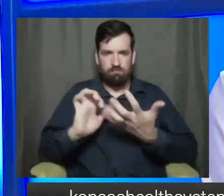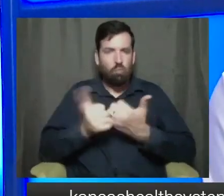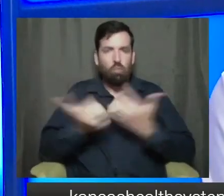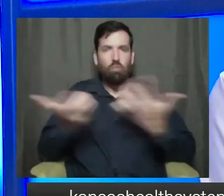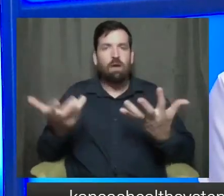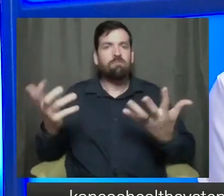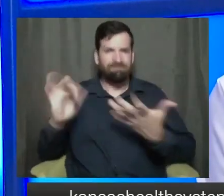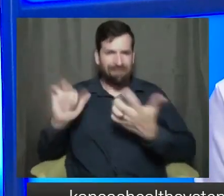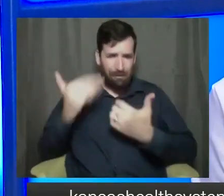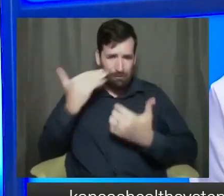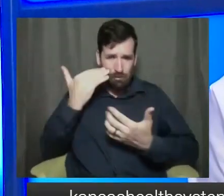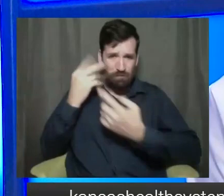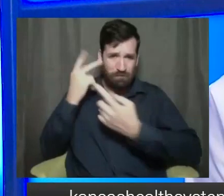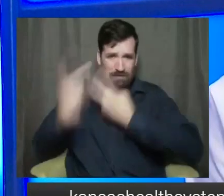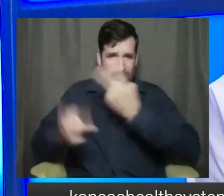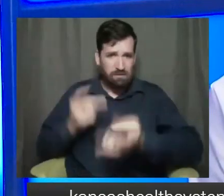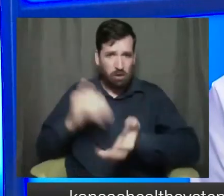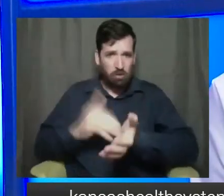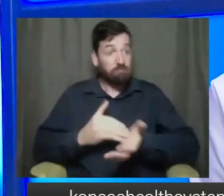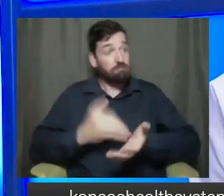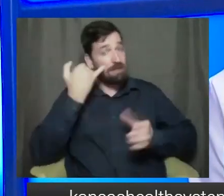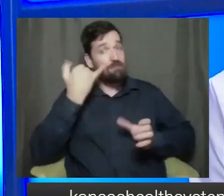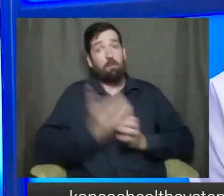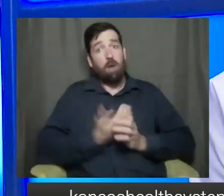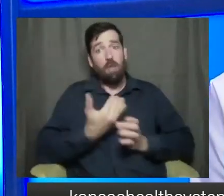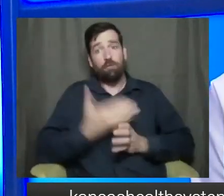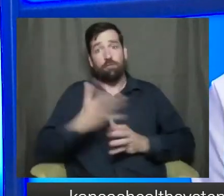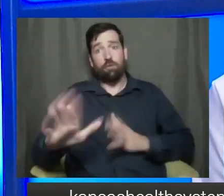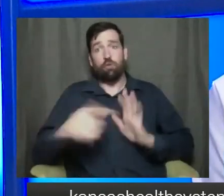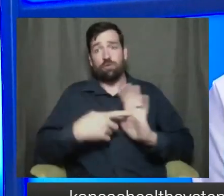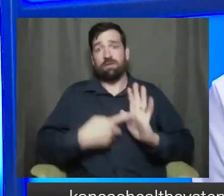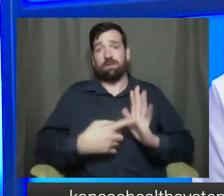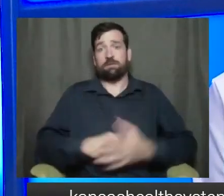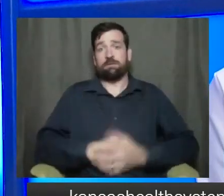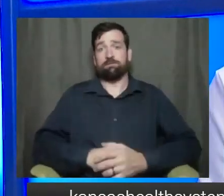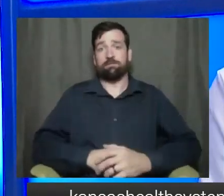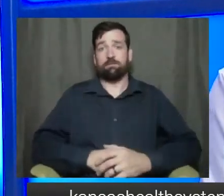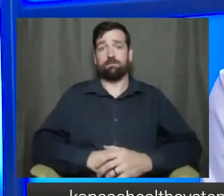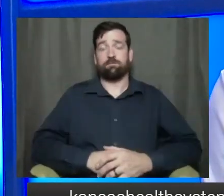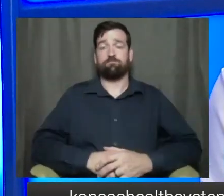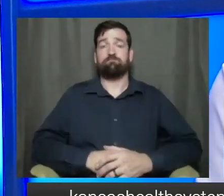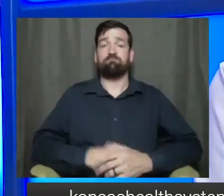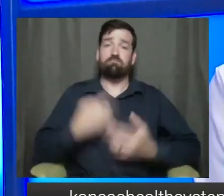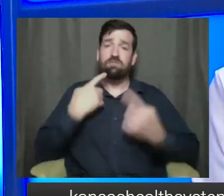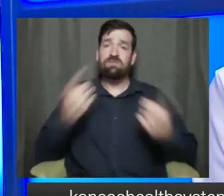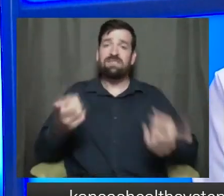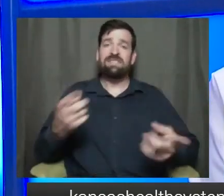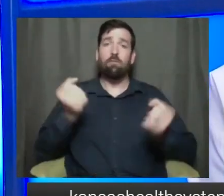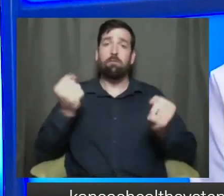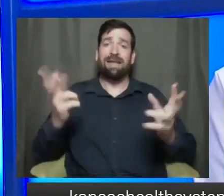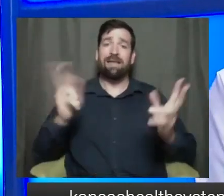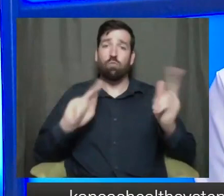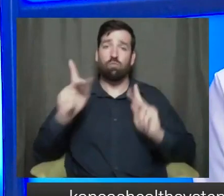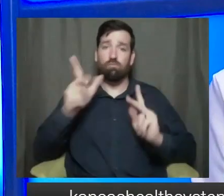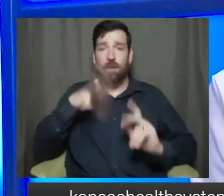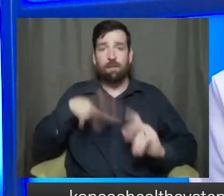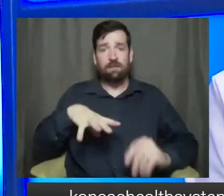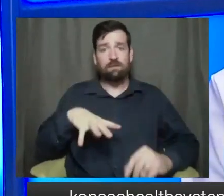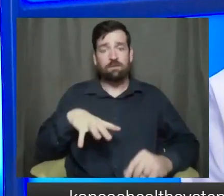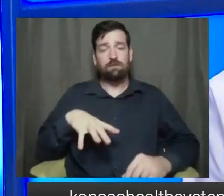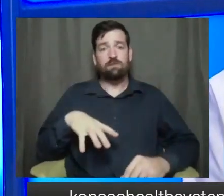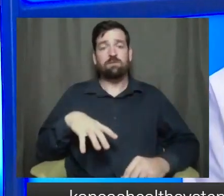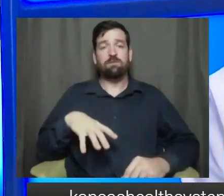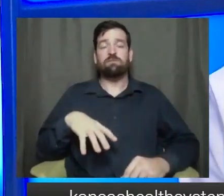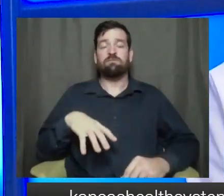need to see a doctor if you're bothered by your symptoms. And I tell a lot of women think, you know, it's common. I talk to my